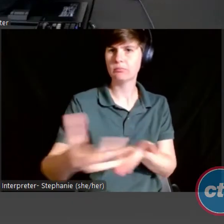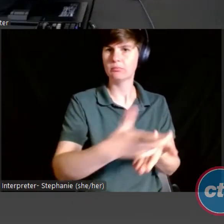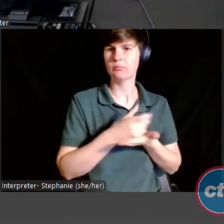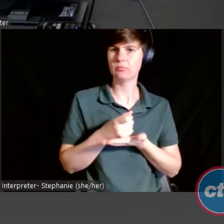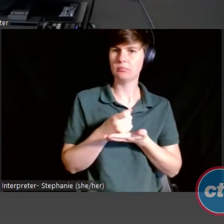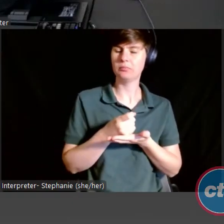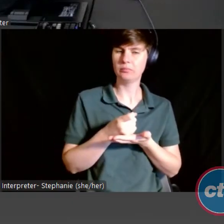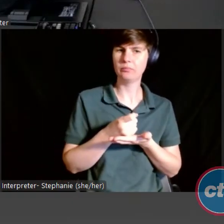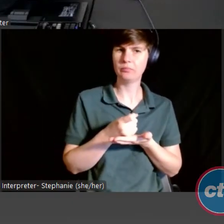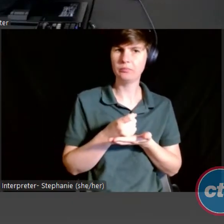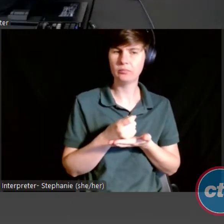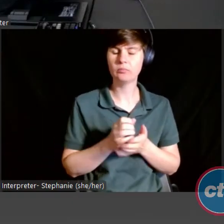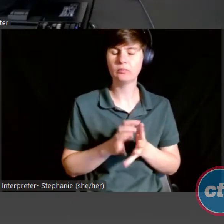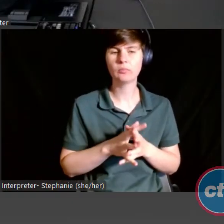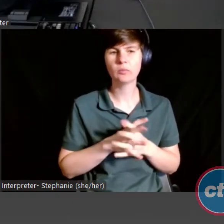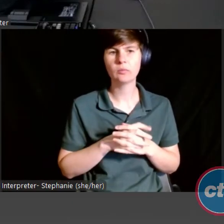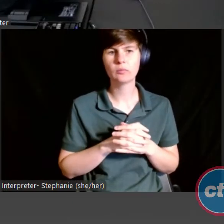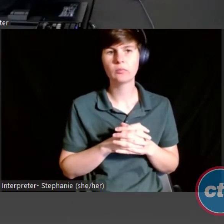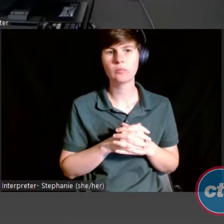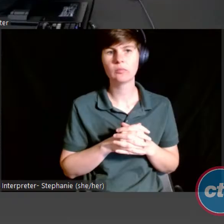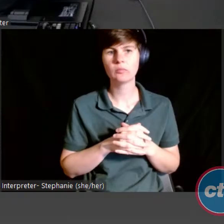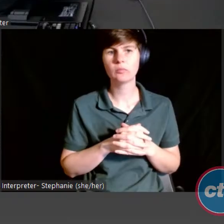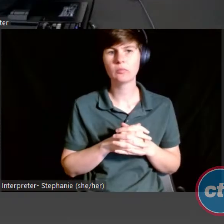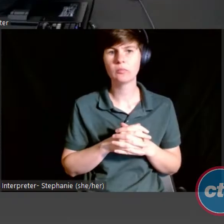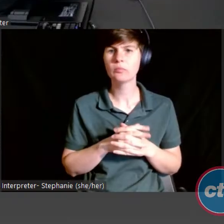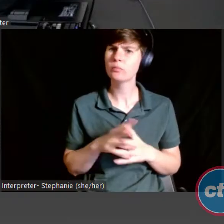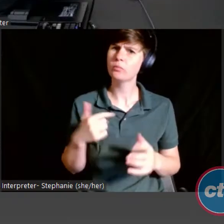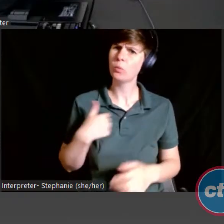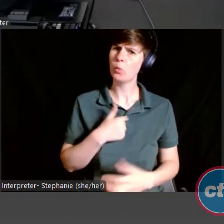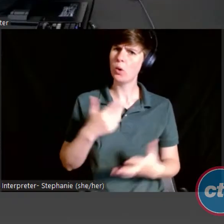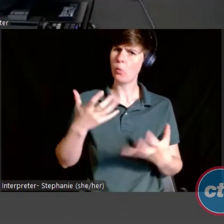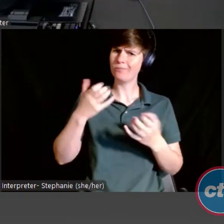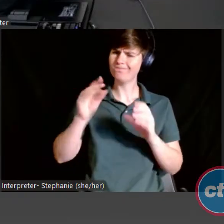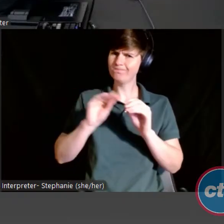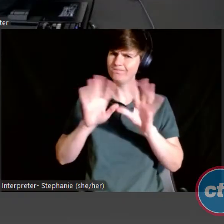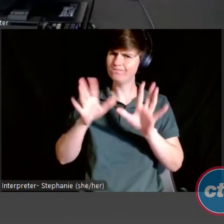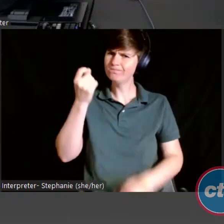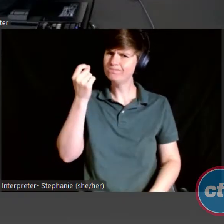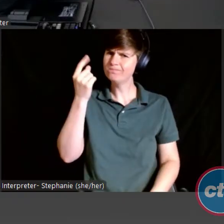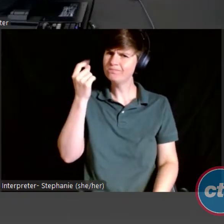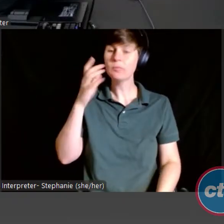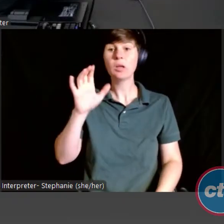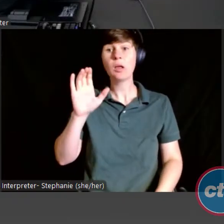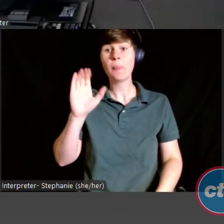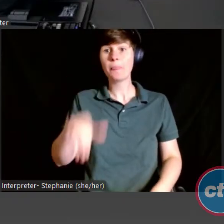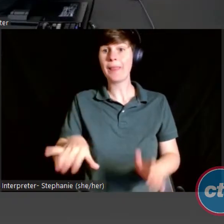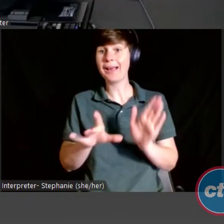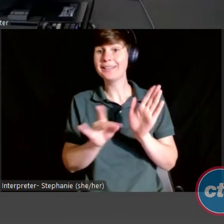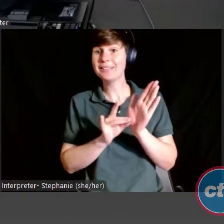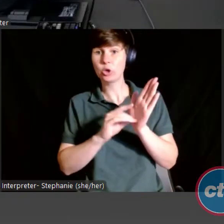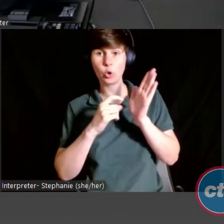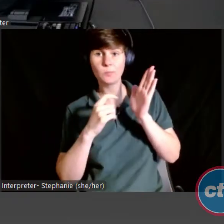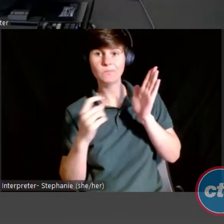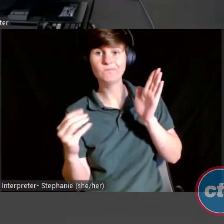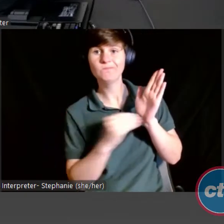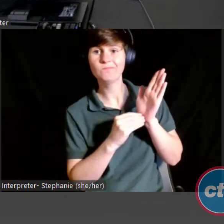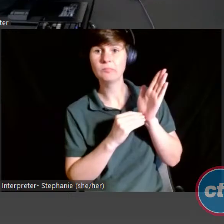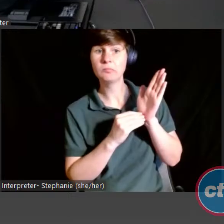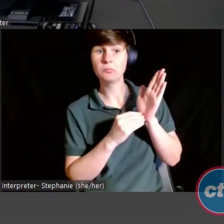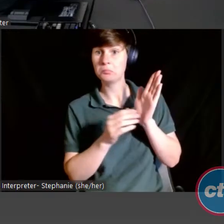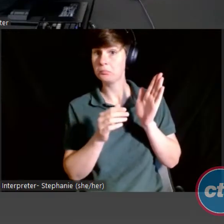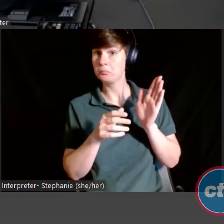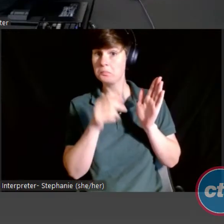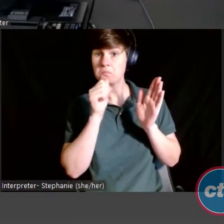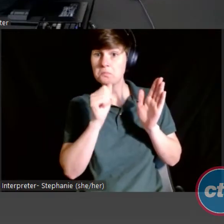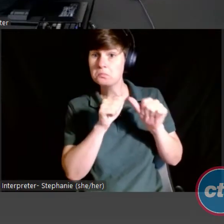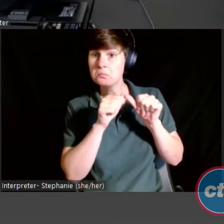And we also selfishly want to understand how the decals hold up to the elements. And this pilot